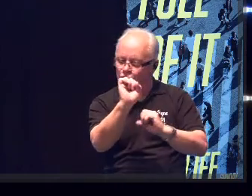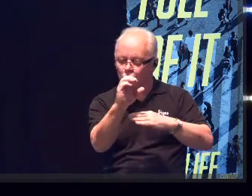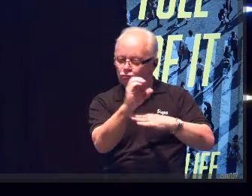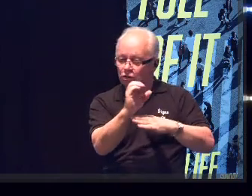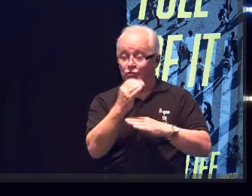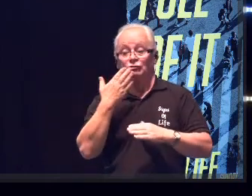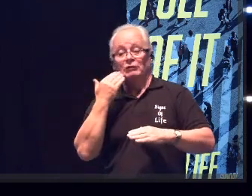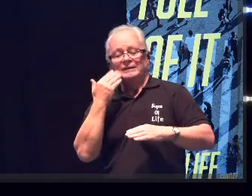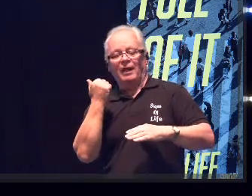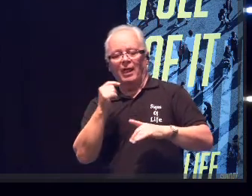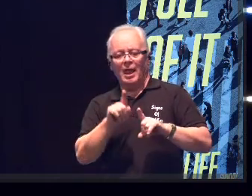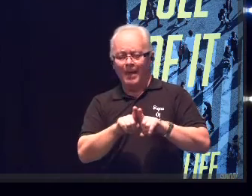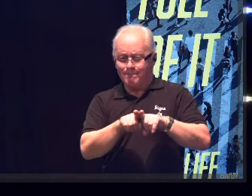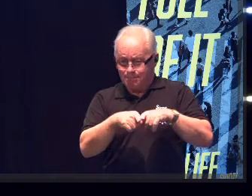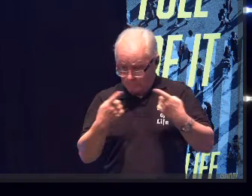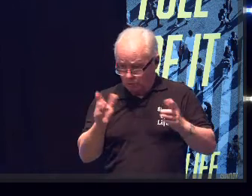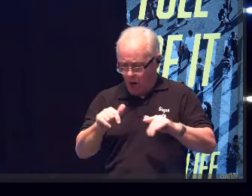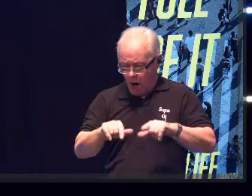But how we choose to respond